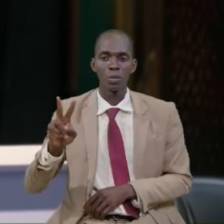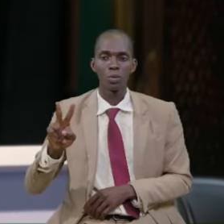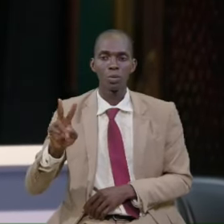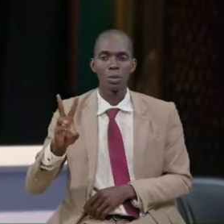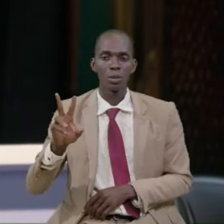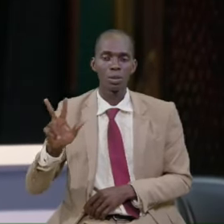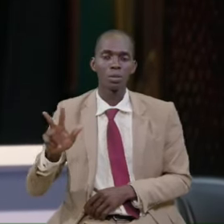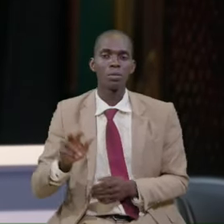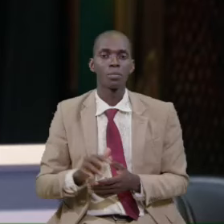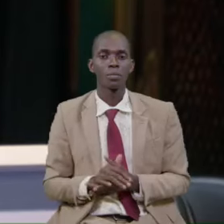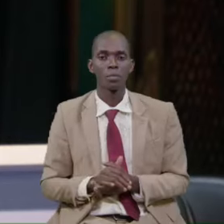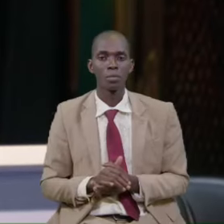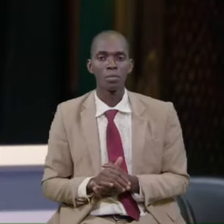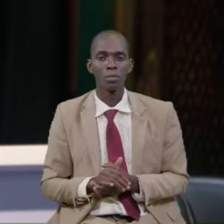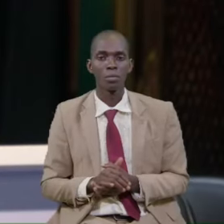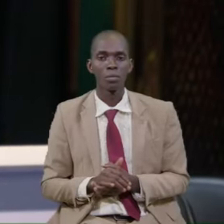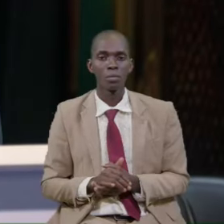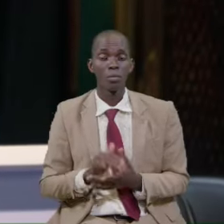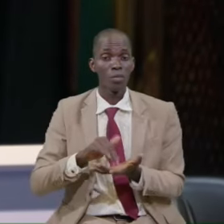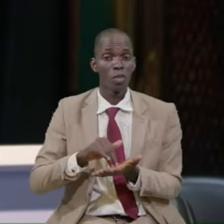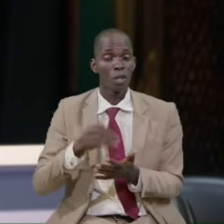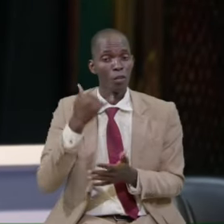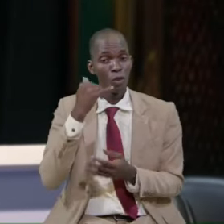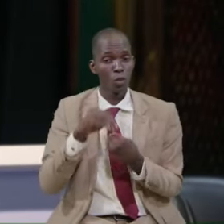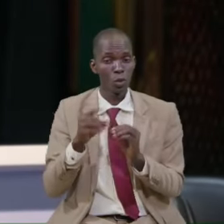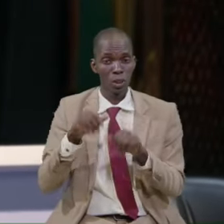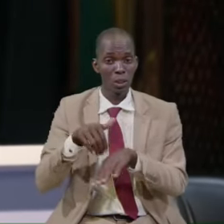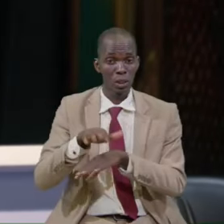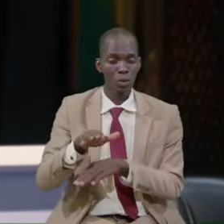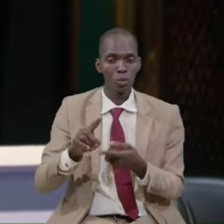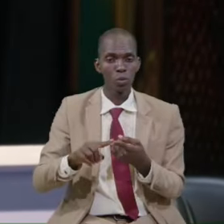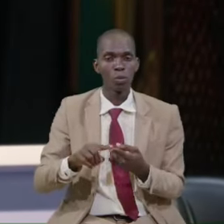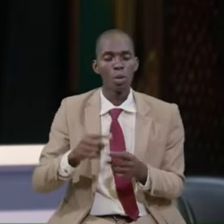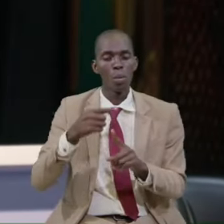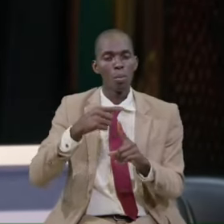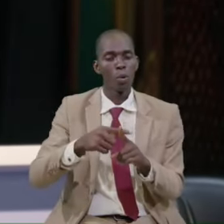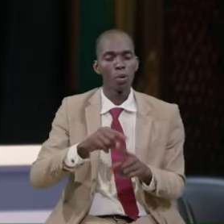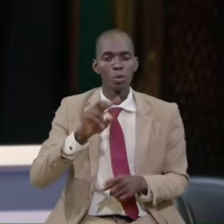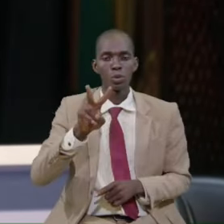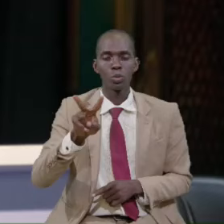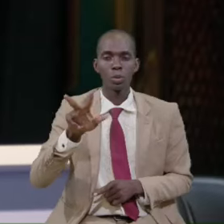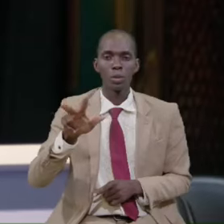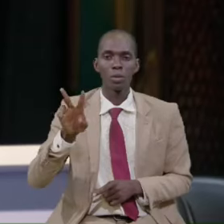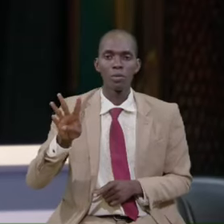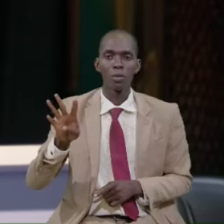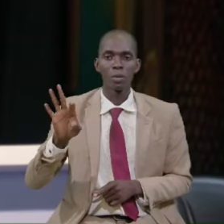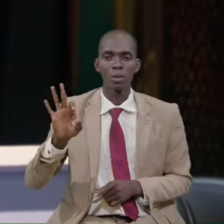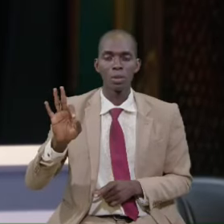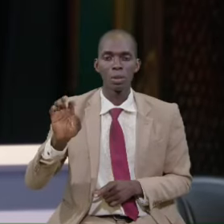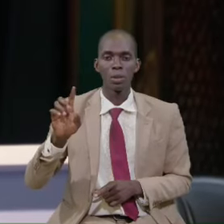+234 91 54 44 92 63. Again, +234 91